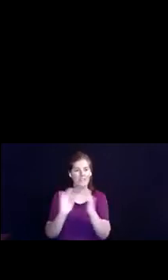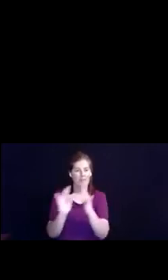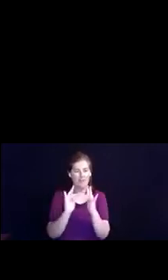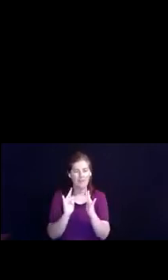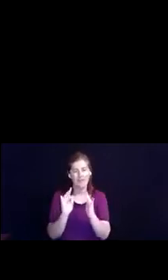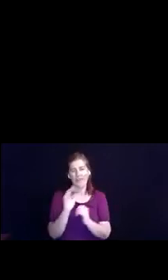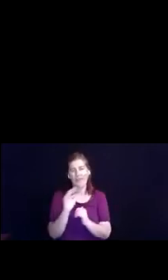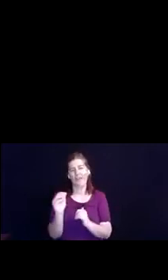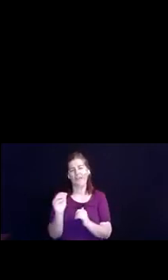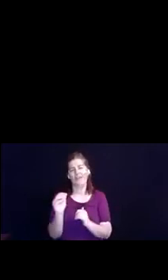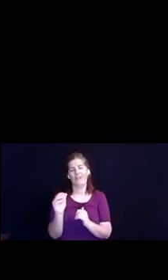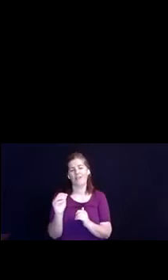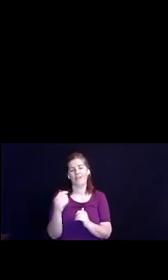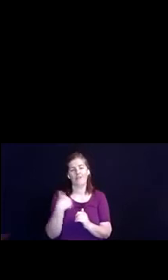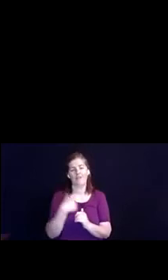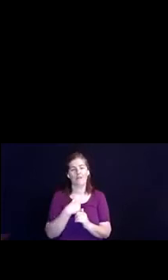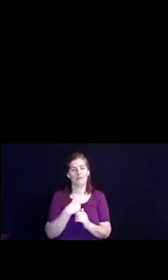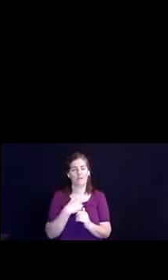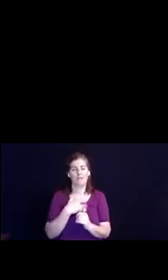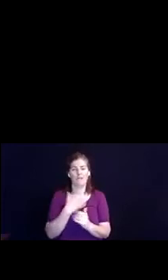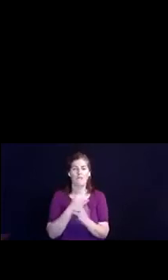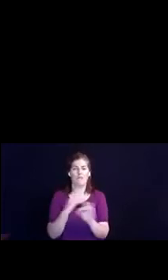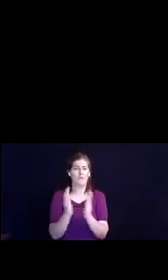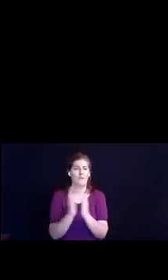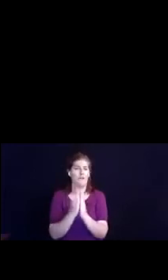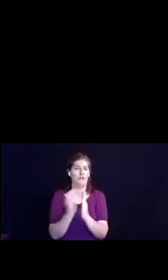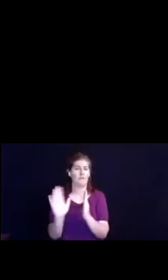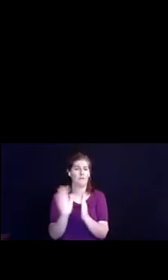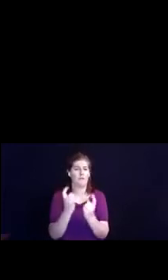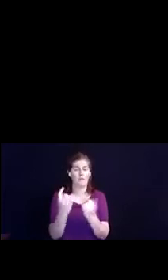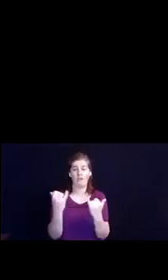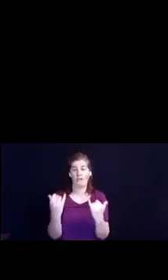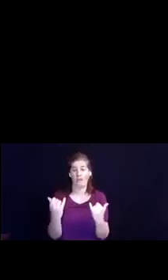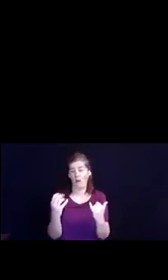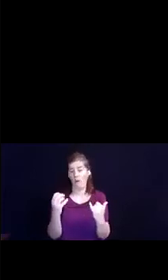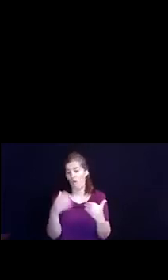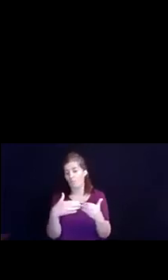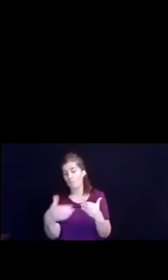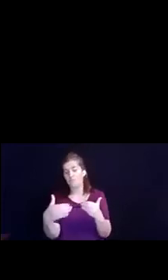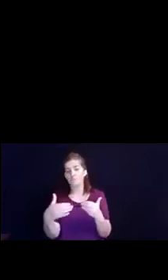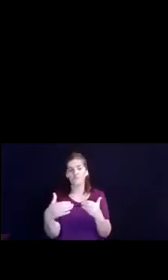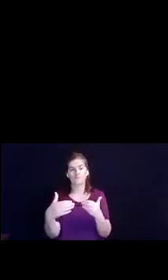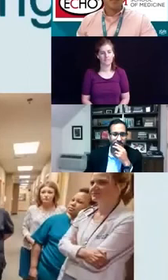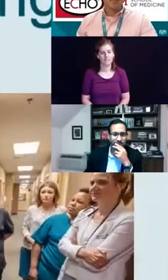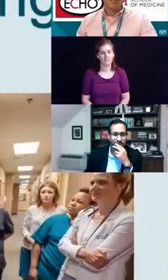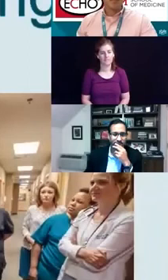and and please feel free to ask us any of your questions now or in due